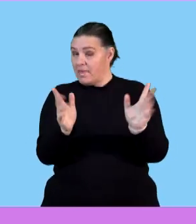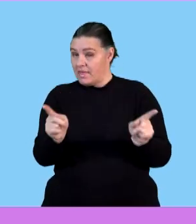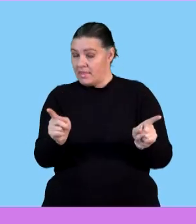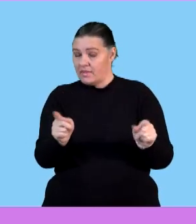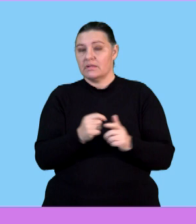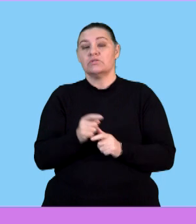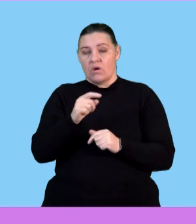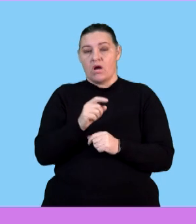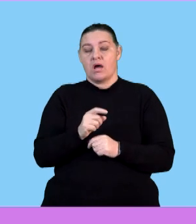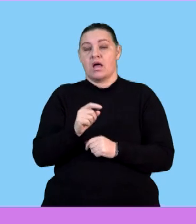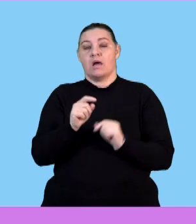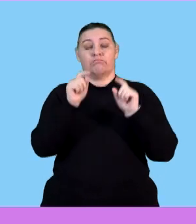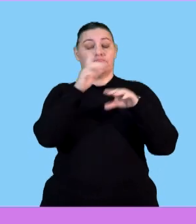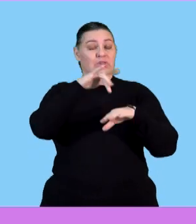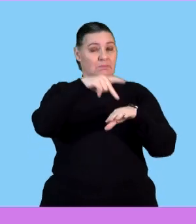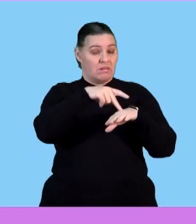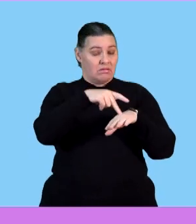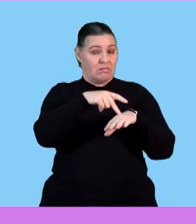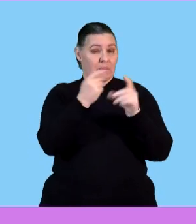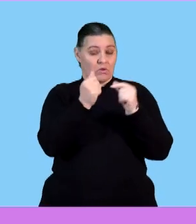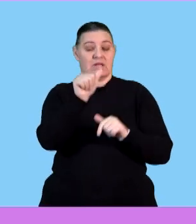We'll start with the principal of 6,000 Rand.